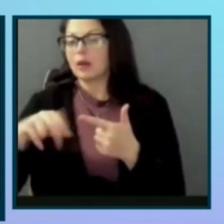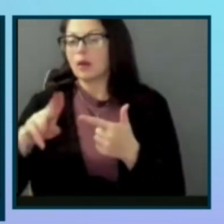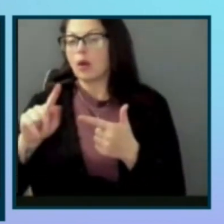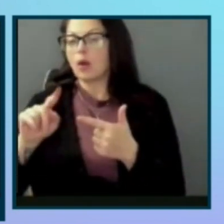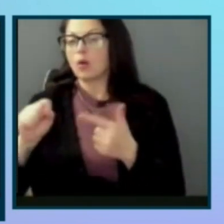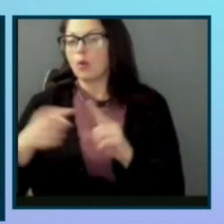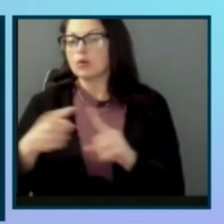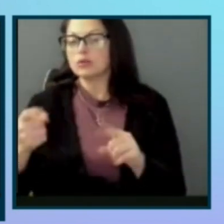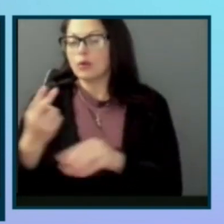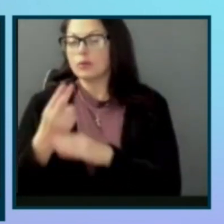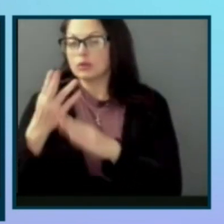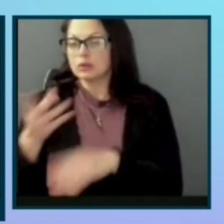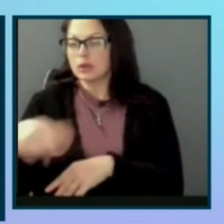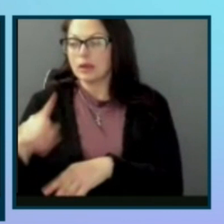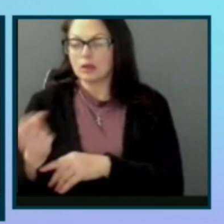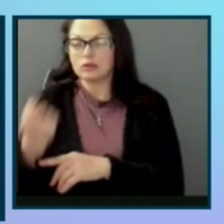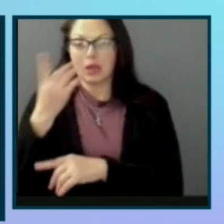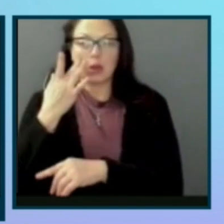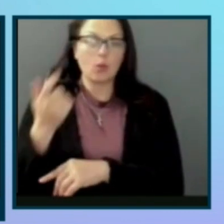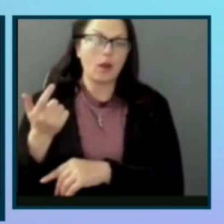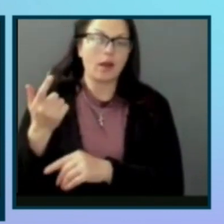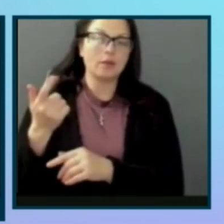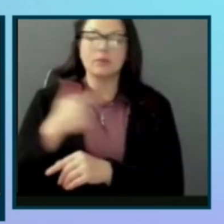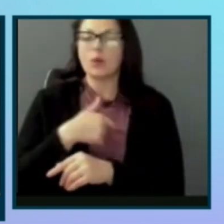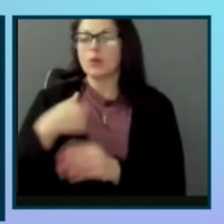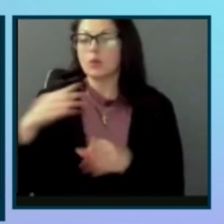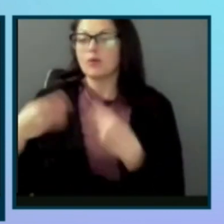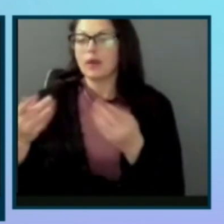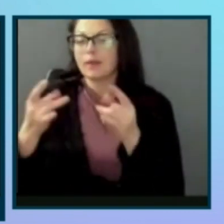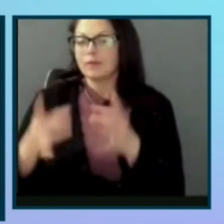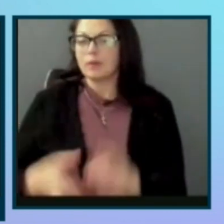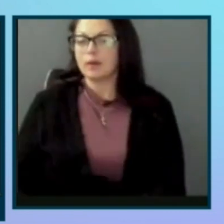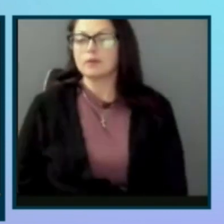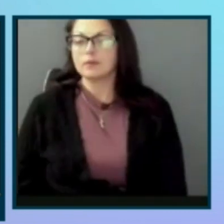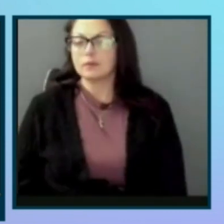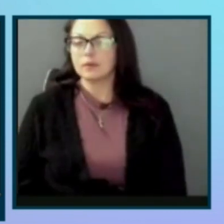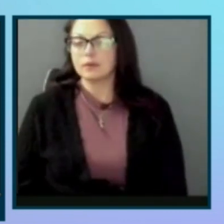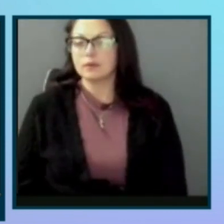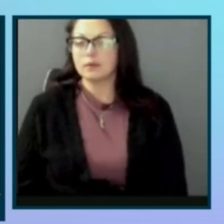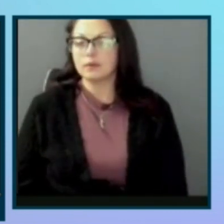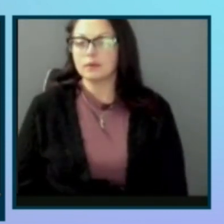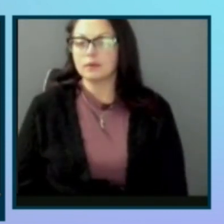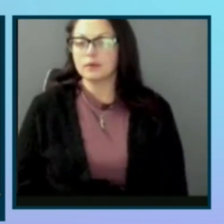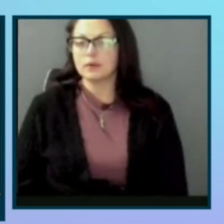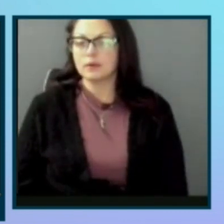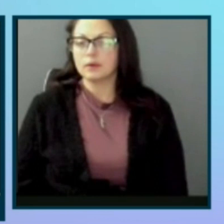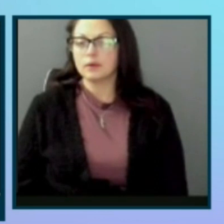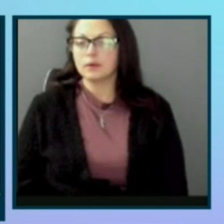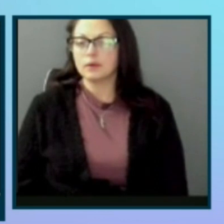really, understand why we were giving that feedback.